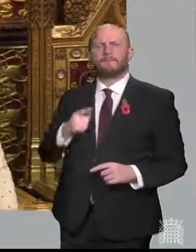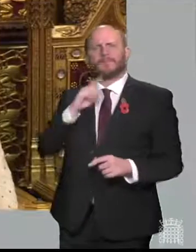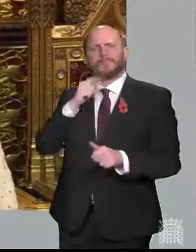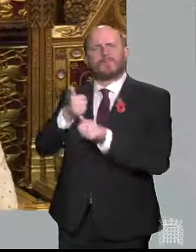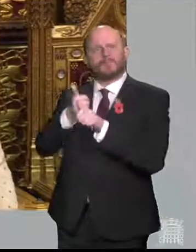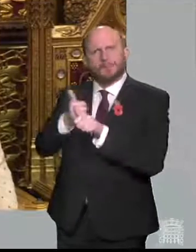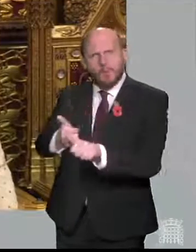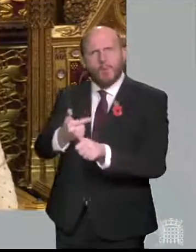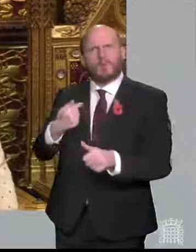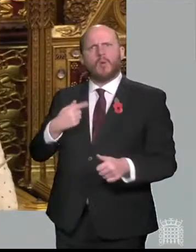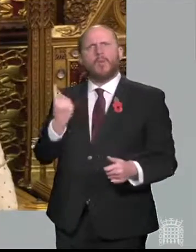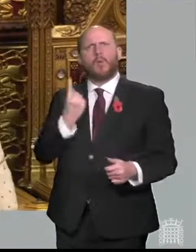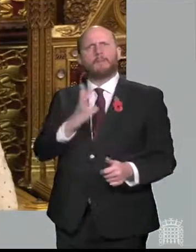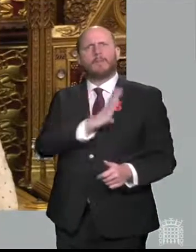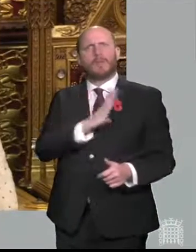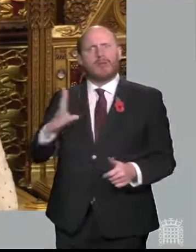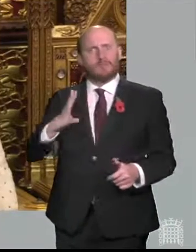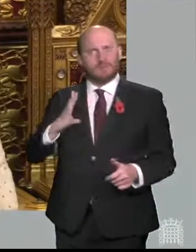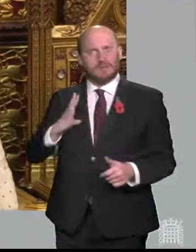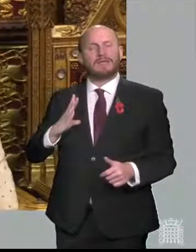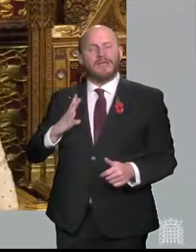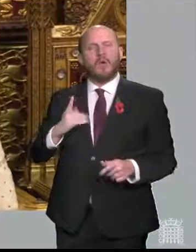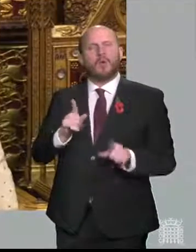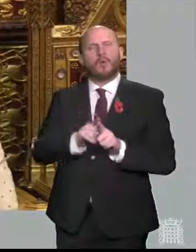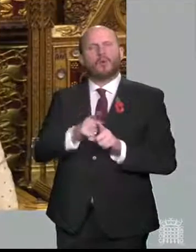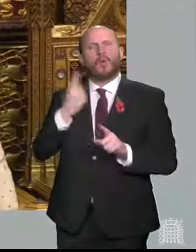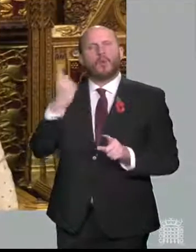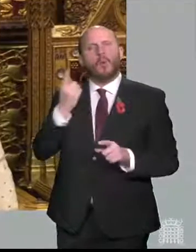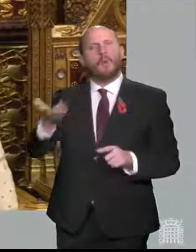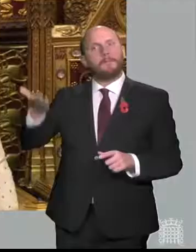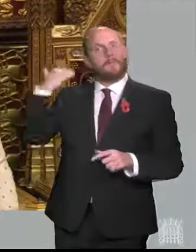support veterans to whom so much is owed.